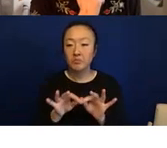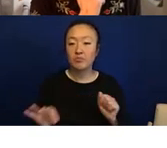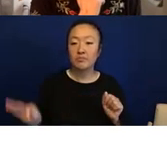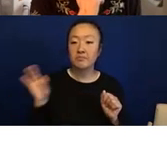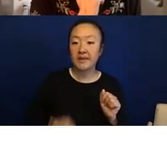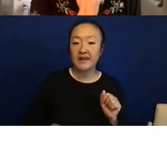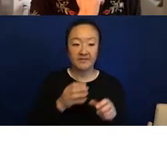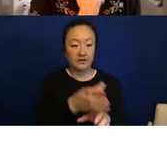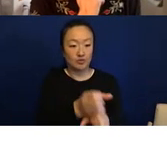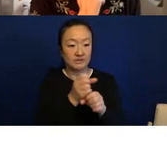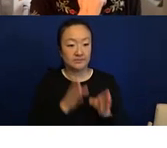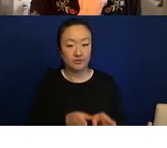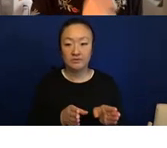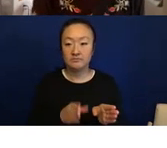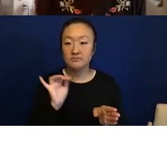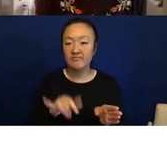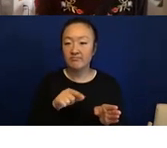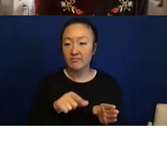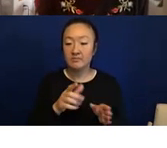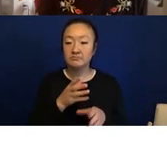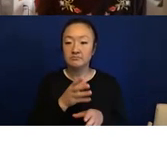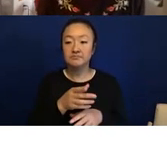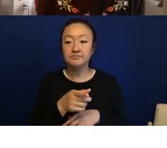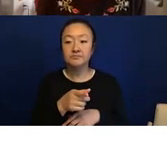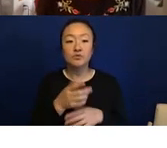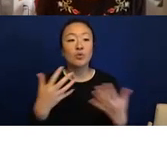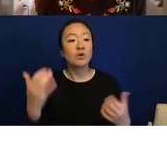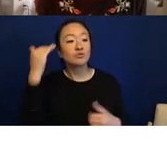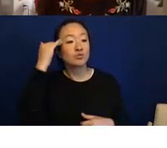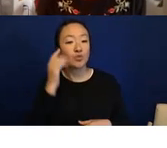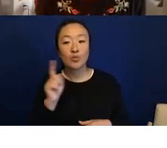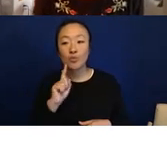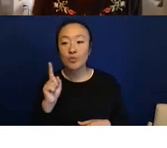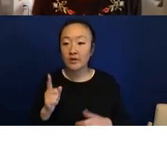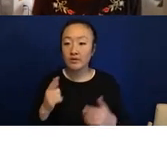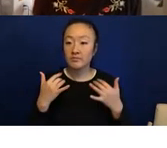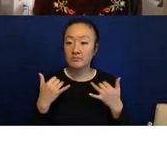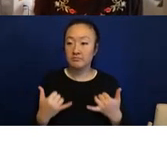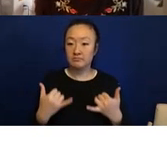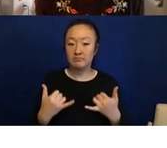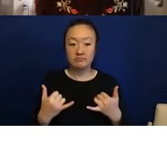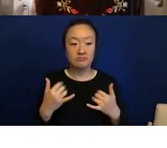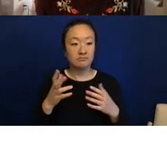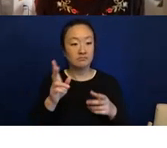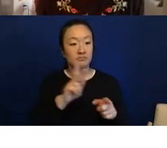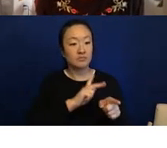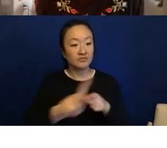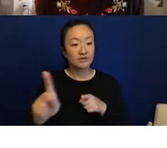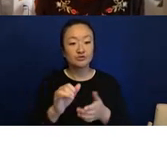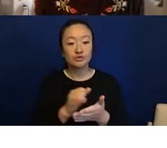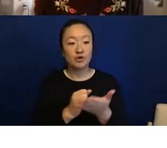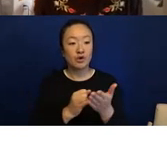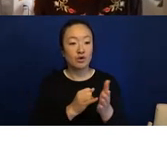the recipient of the fellowship. So we would like to know where you are currently in your professional and artistic